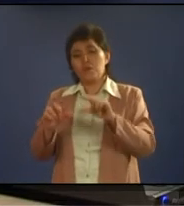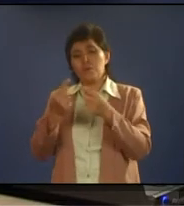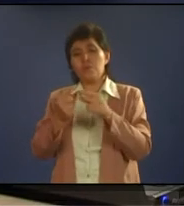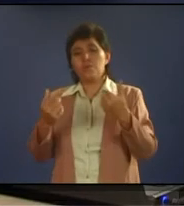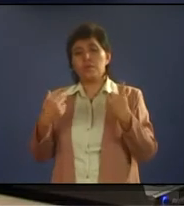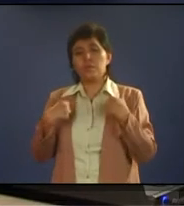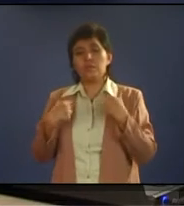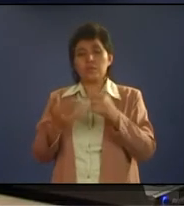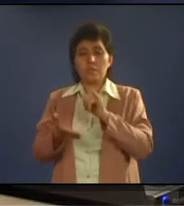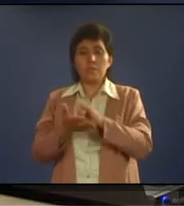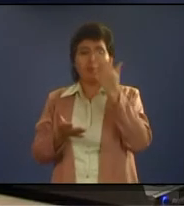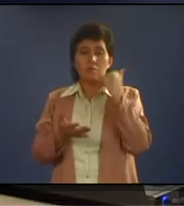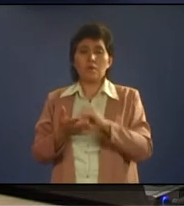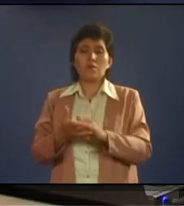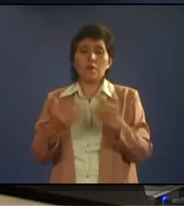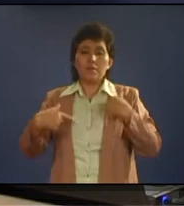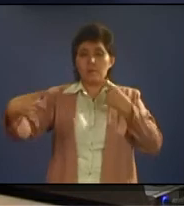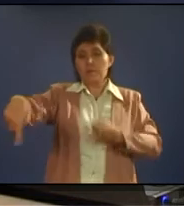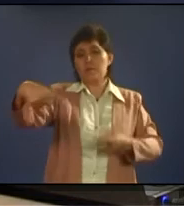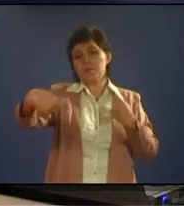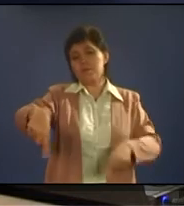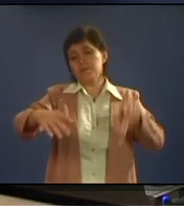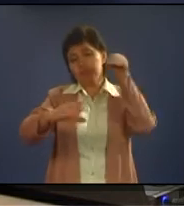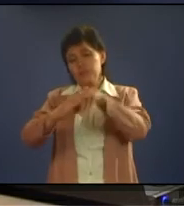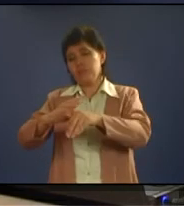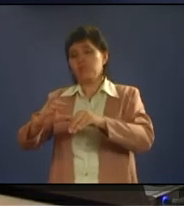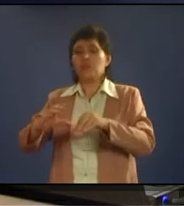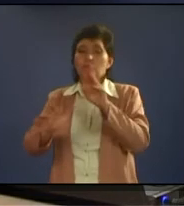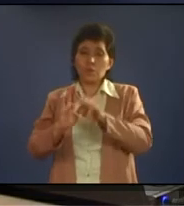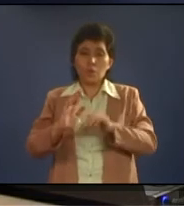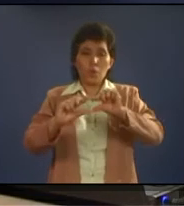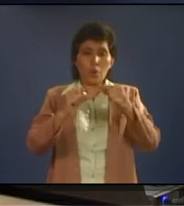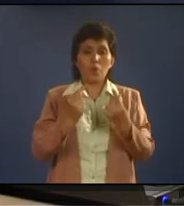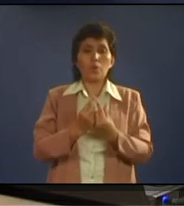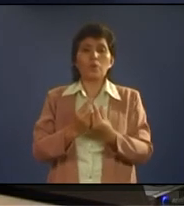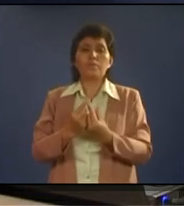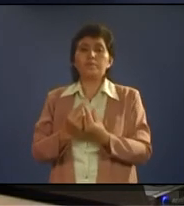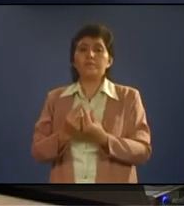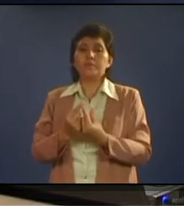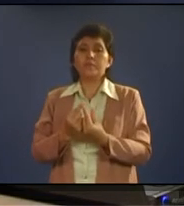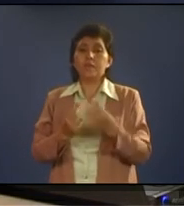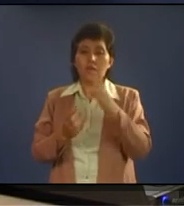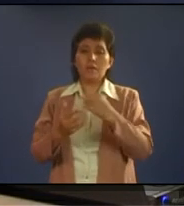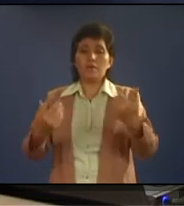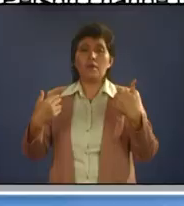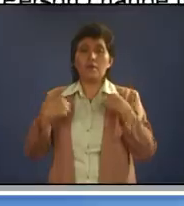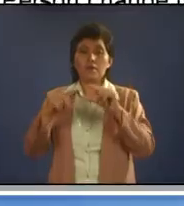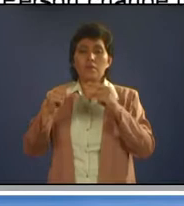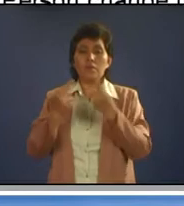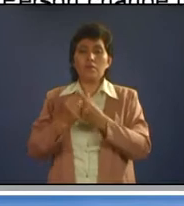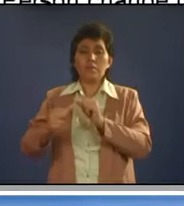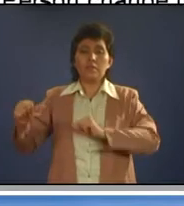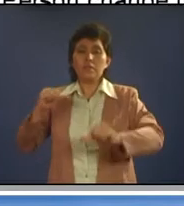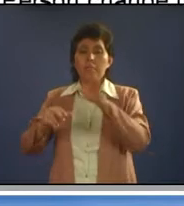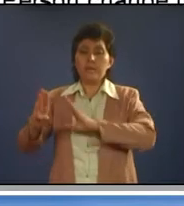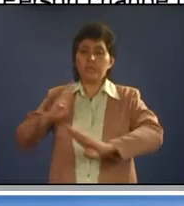what groups you are in, okay? That's when you have competition, you realize I'm in the group of this and I'm in the group of that. And